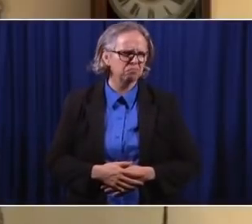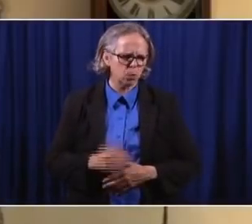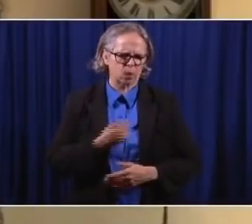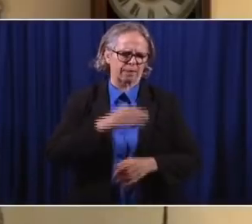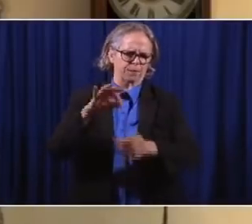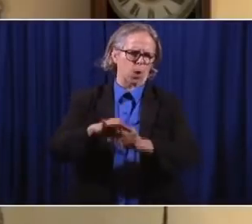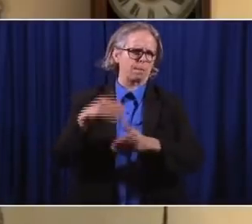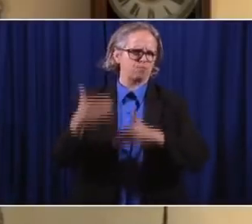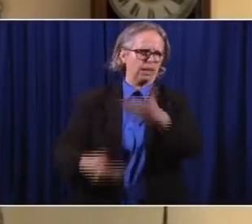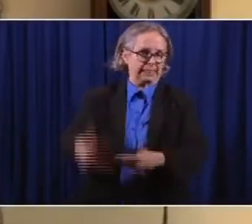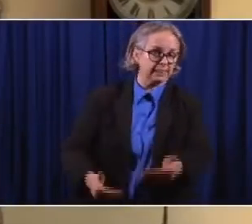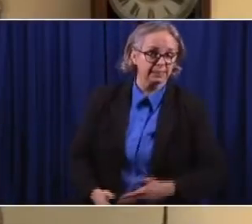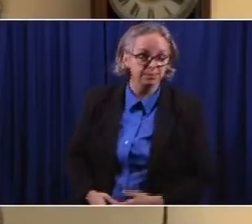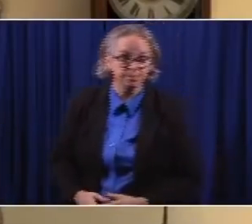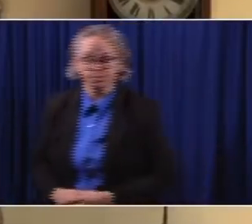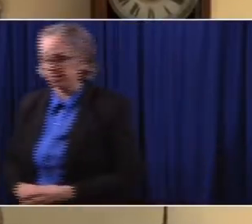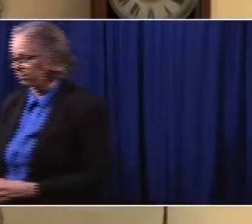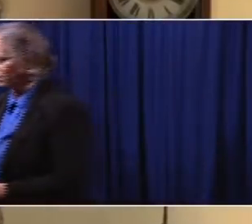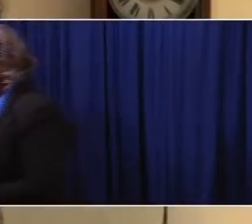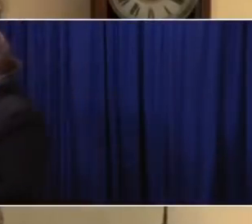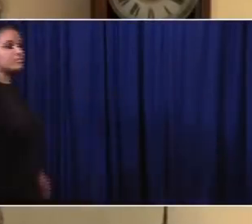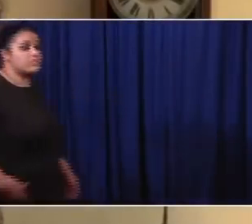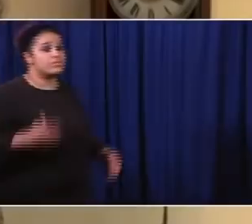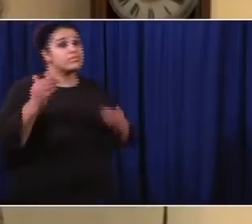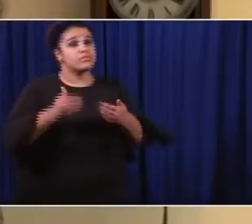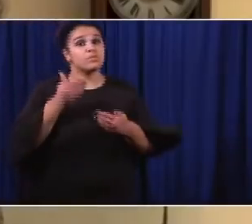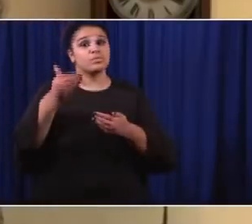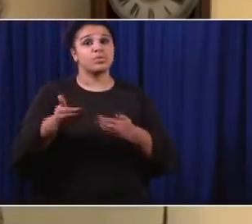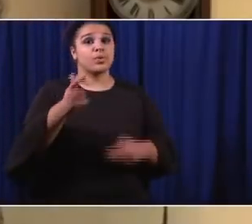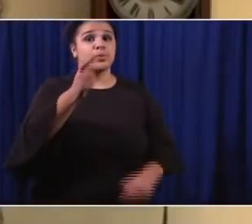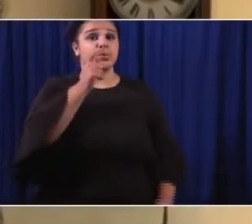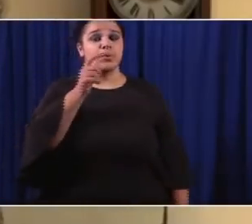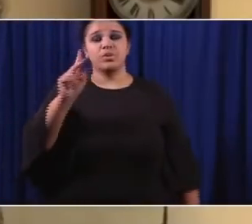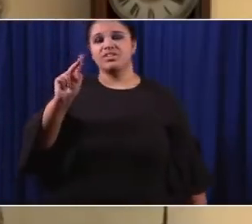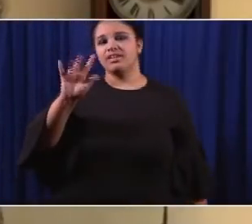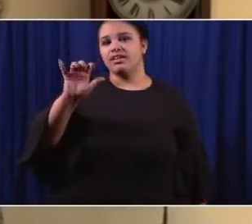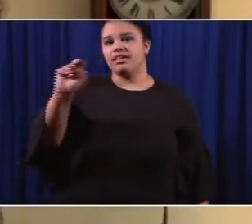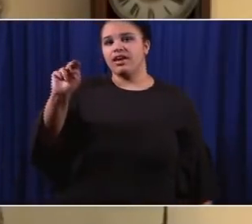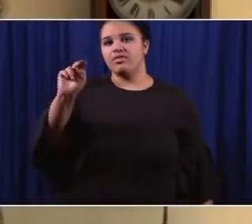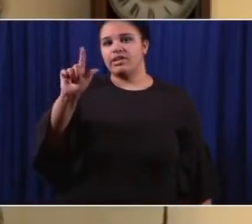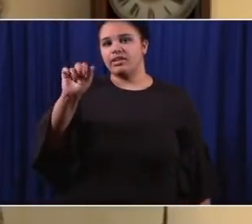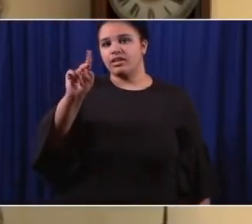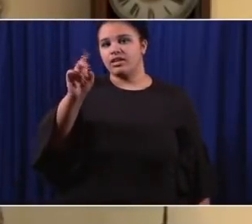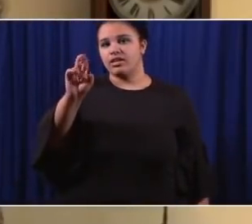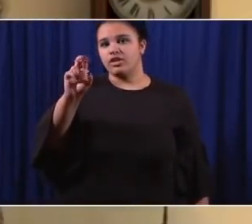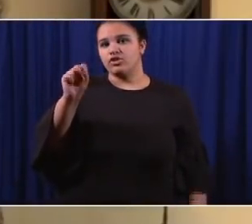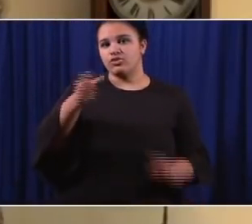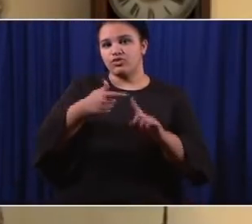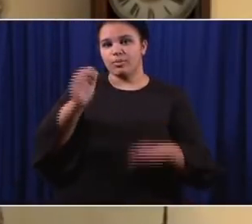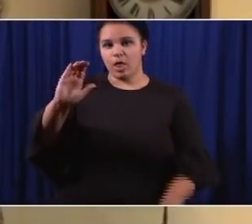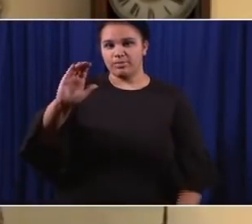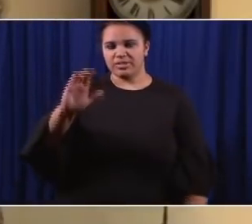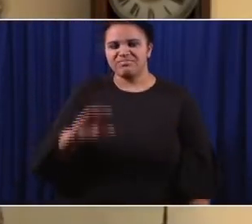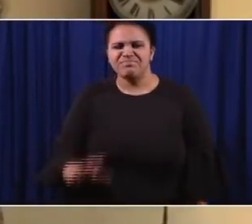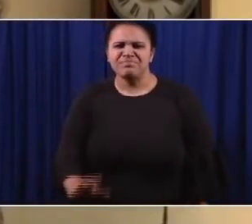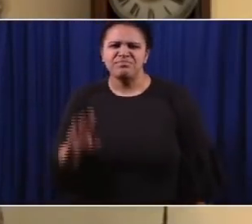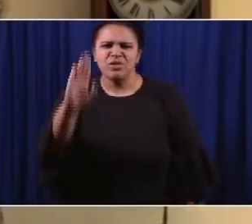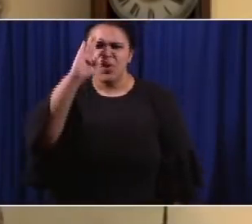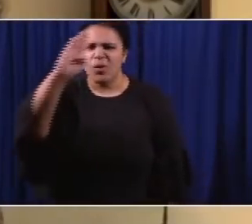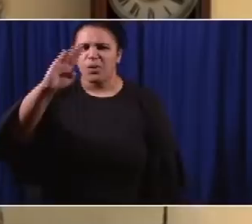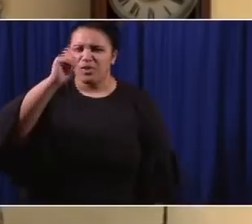Next question is from Kevin Landers at WBNS in Columbus. Hello, Governor. Hey,